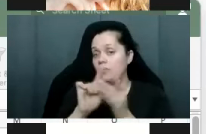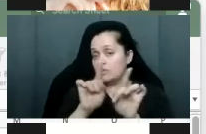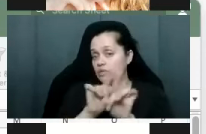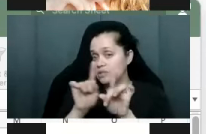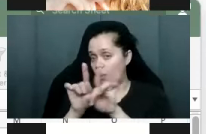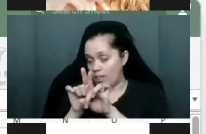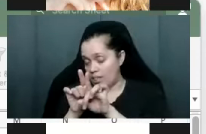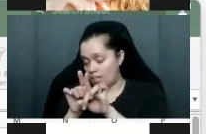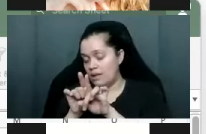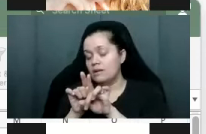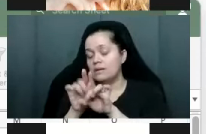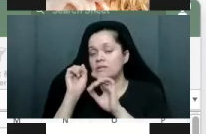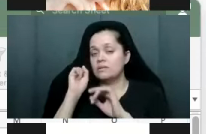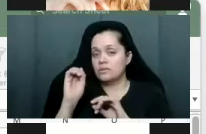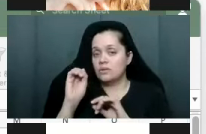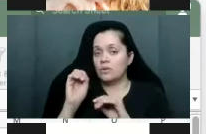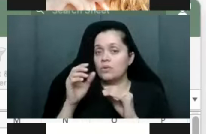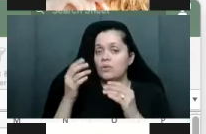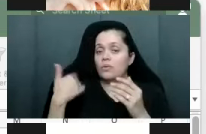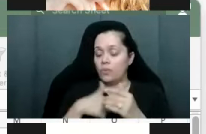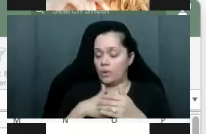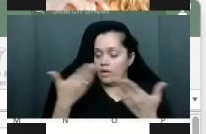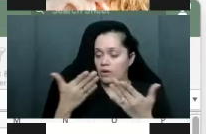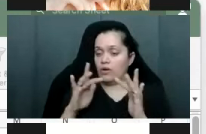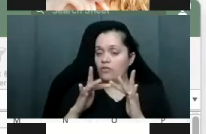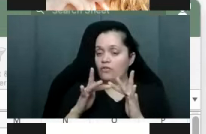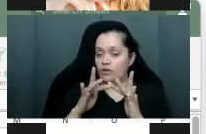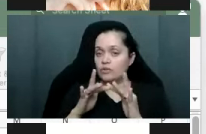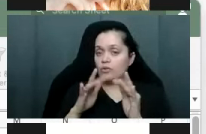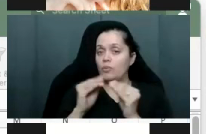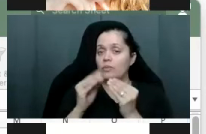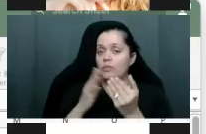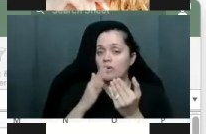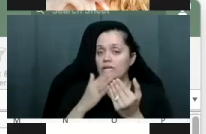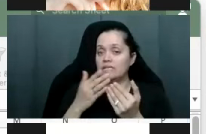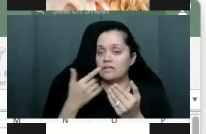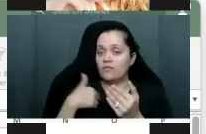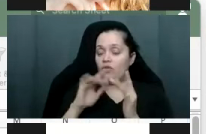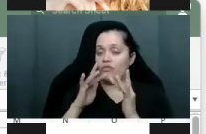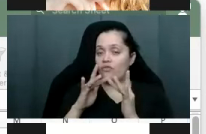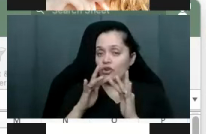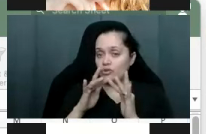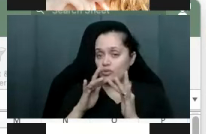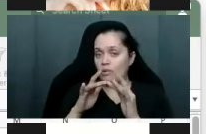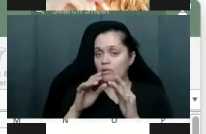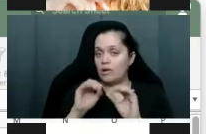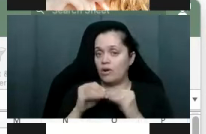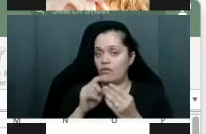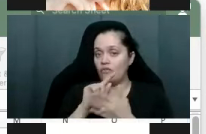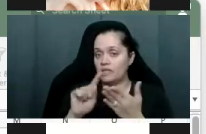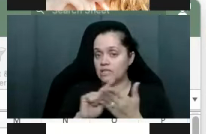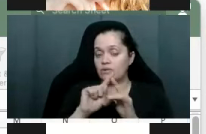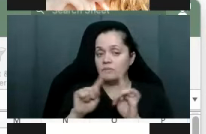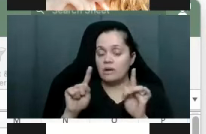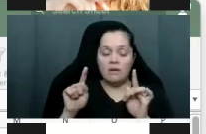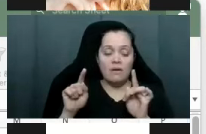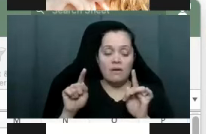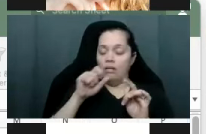So we're, of course, virtual, so probably it's easier for us on virtual office hours, but